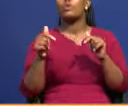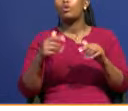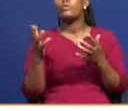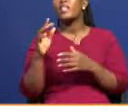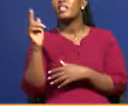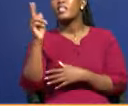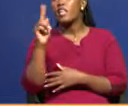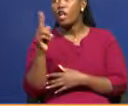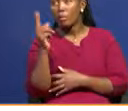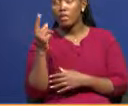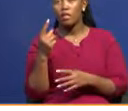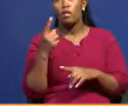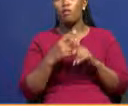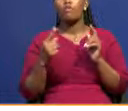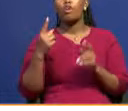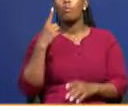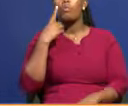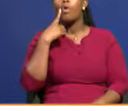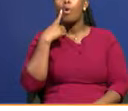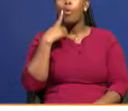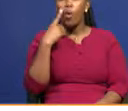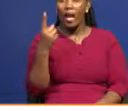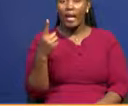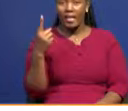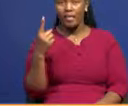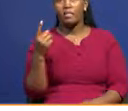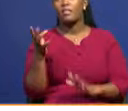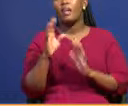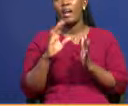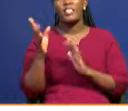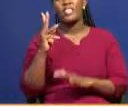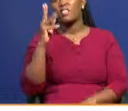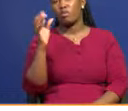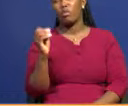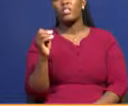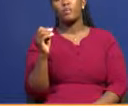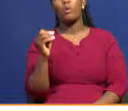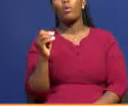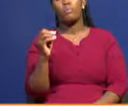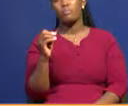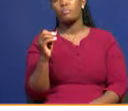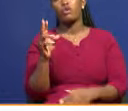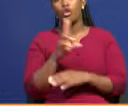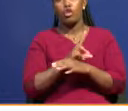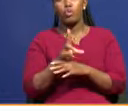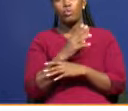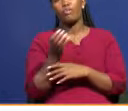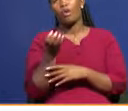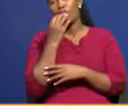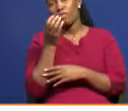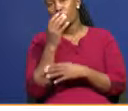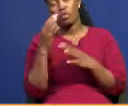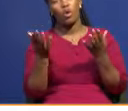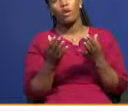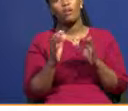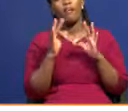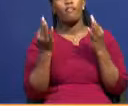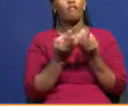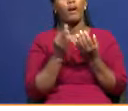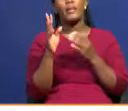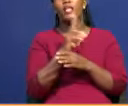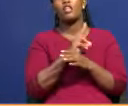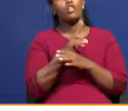out of every 100 shillings, at least 40 shillings goes to food in household consumption. But what